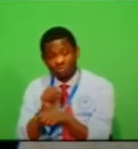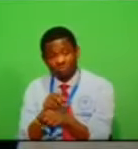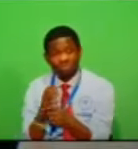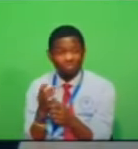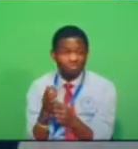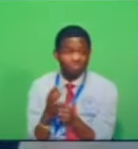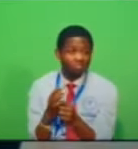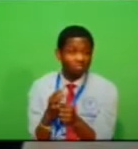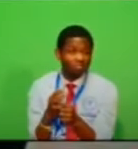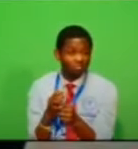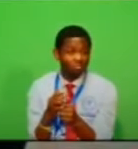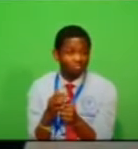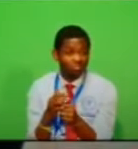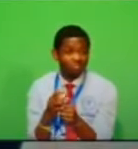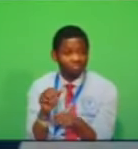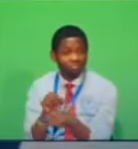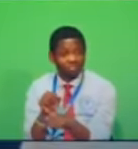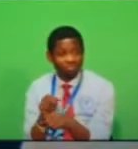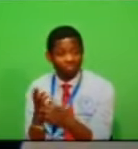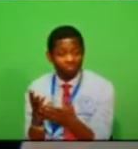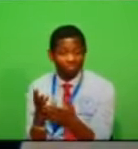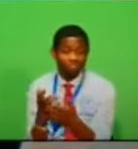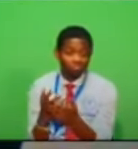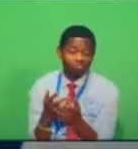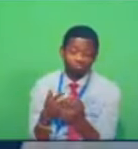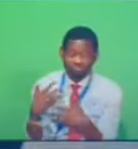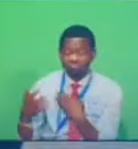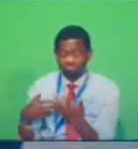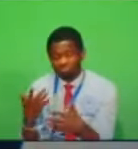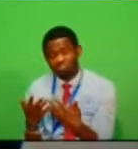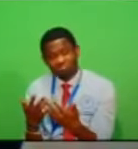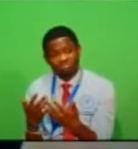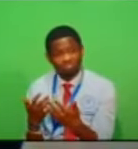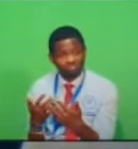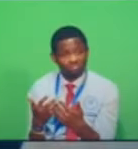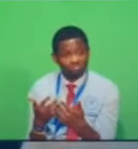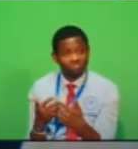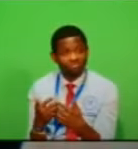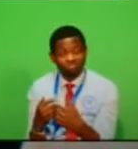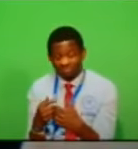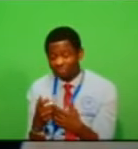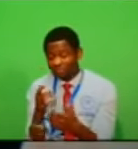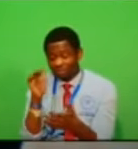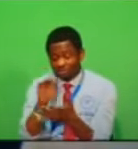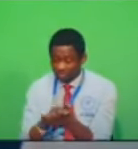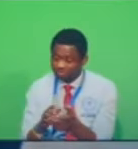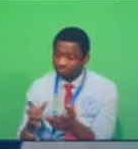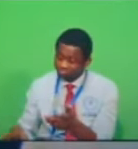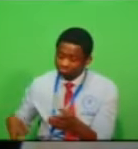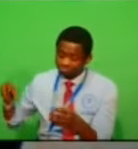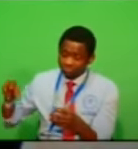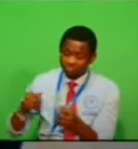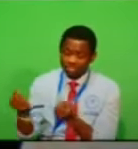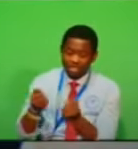say, and then thankfully she became a deaconess. And so when we go for meetings, she's also in the meeting, and she's seen how